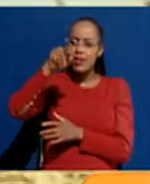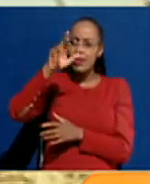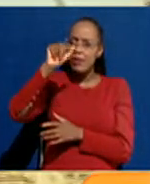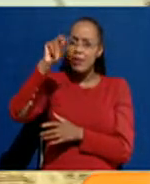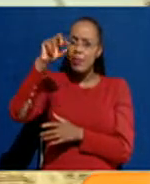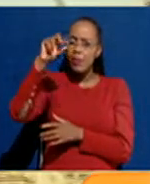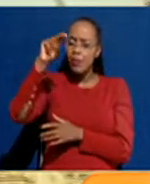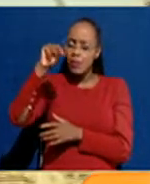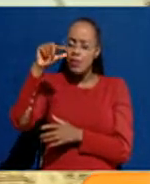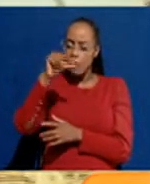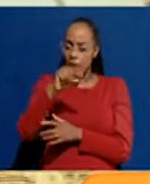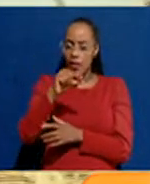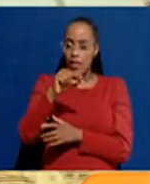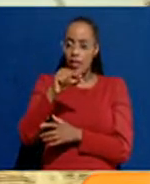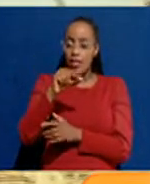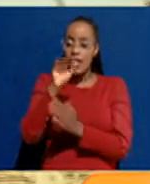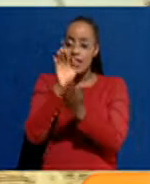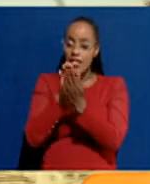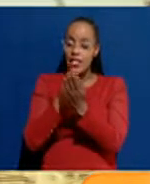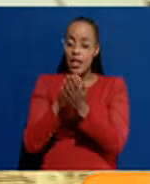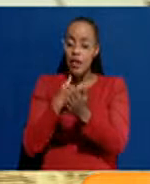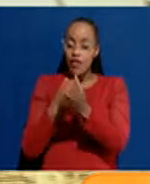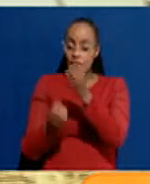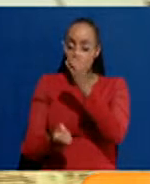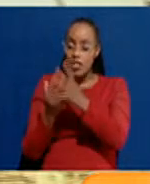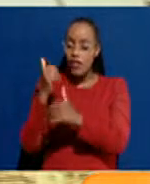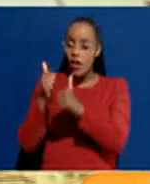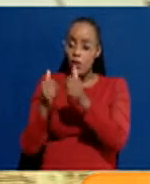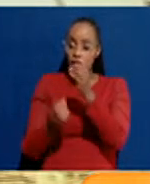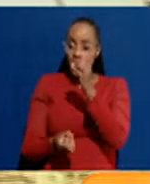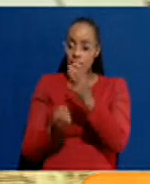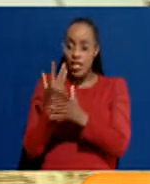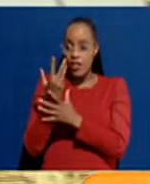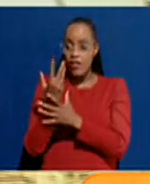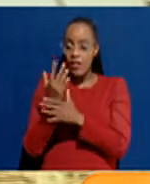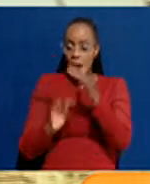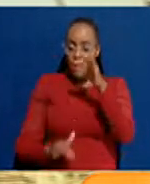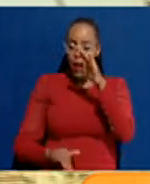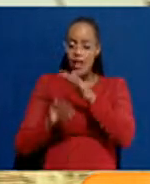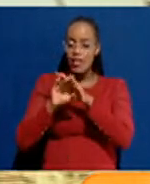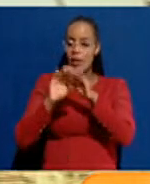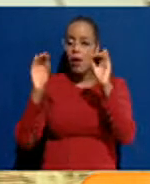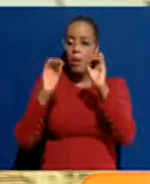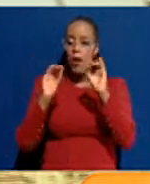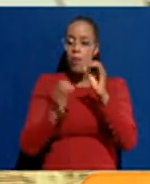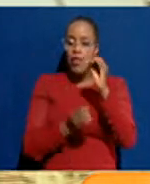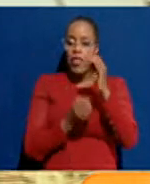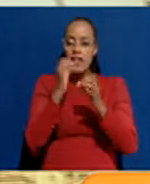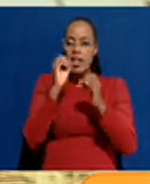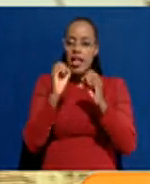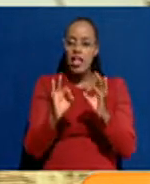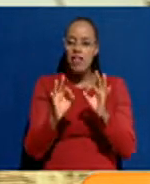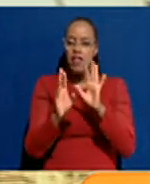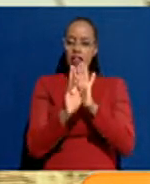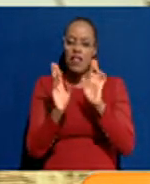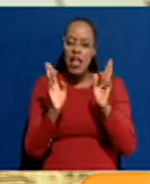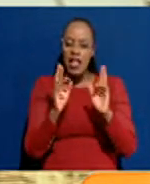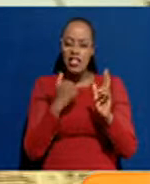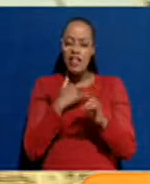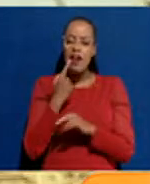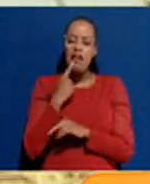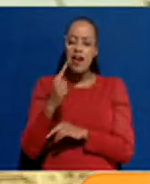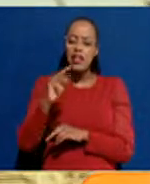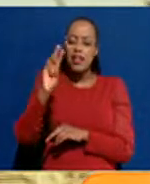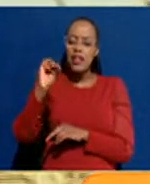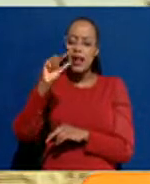that you have some generation which are generating, not at maximum, they are generating, if it's rated, for example, at 100 megawatts,